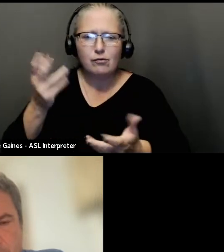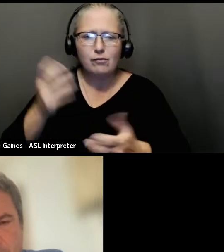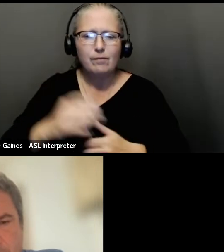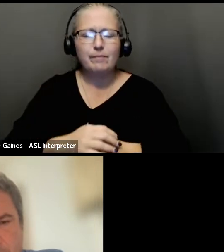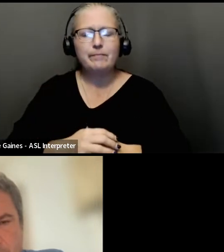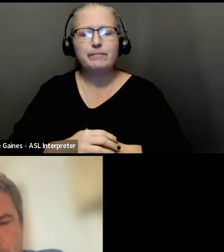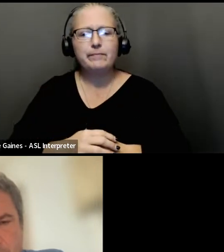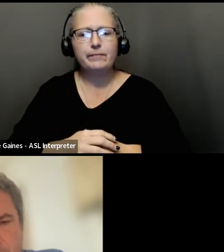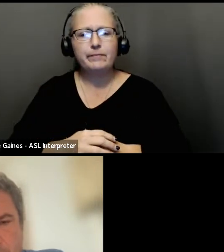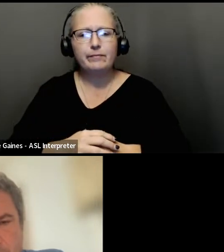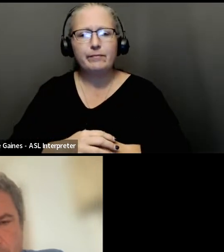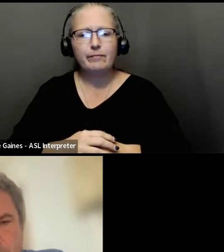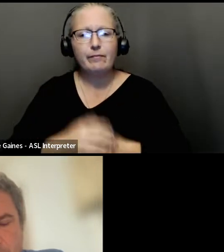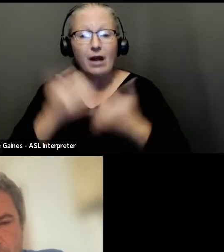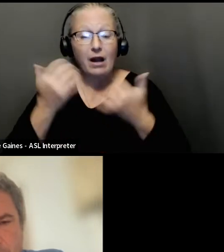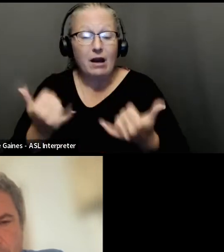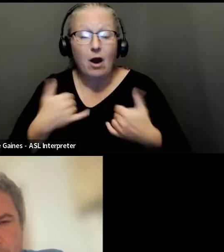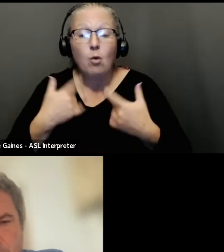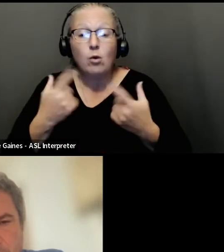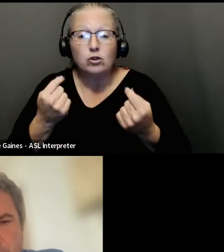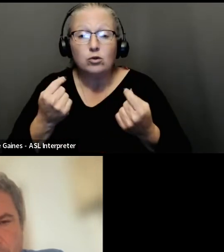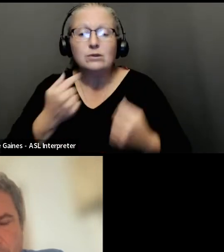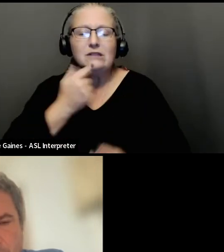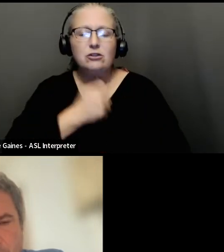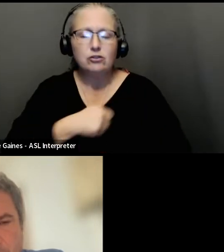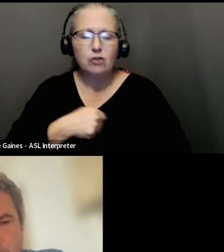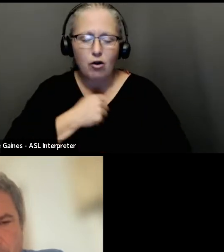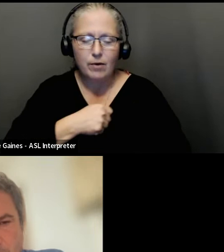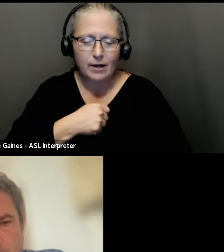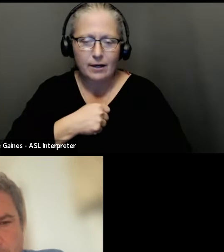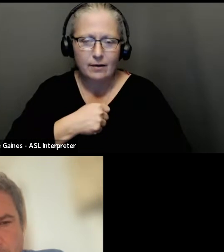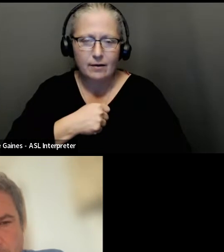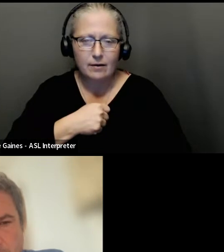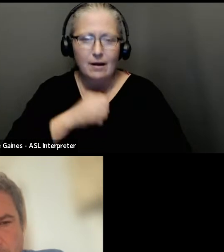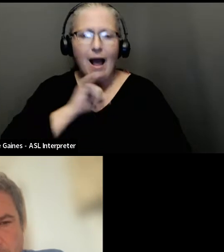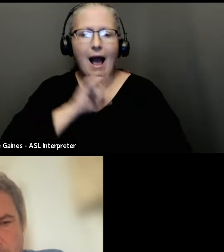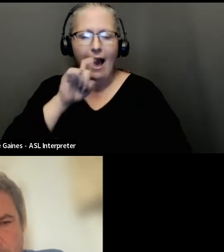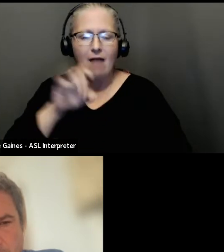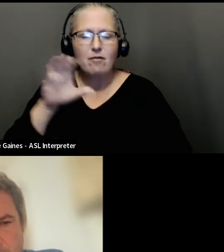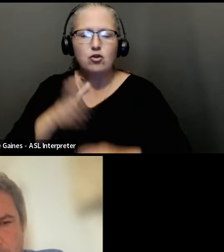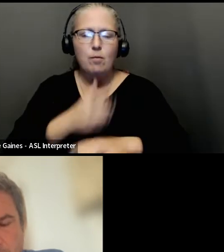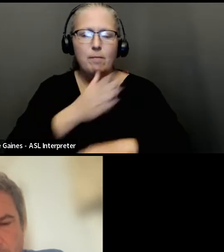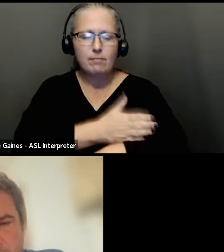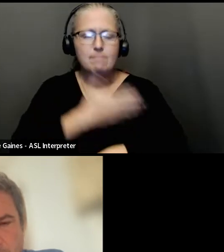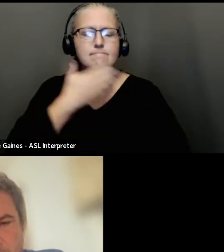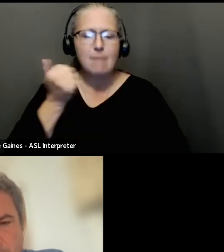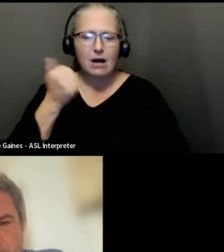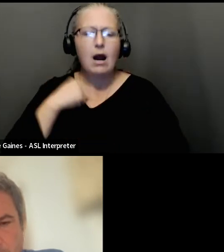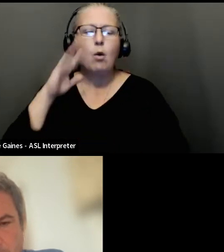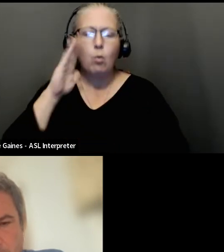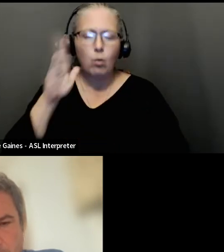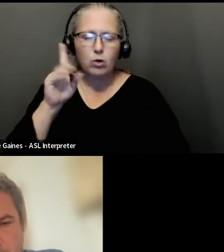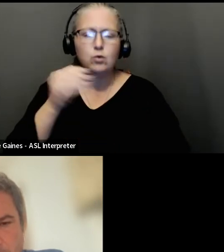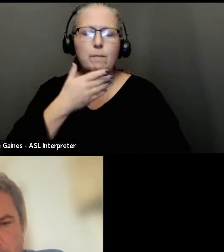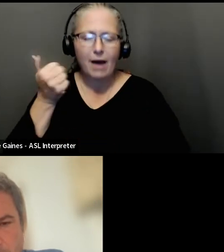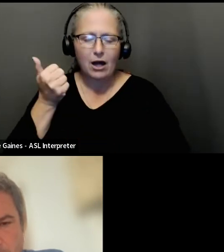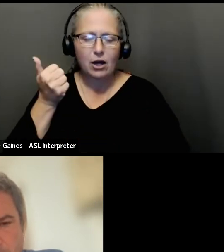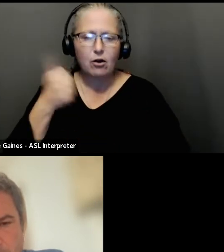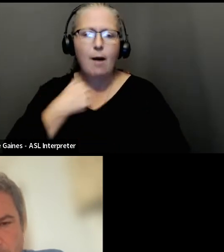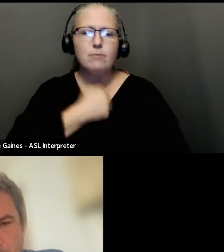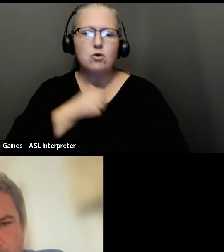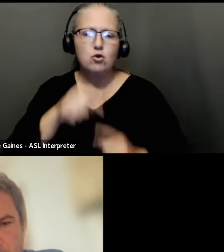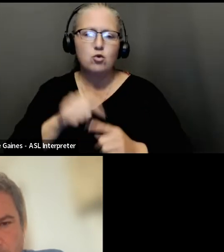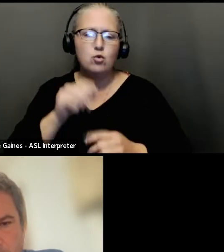And so all I can do tonight is say, I'm sorry. I need to do better, I will do better. I'm sorry to our